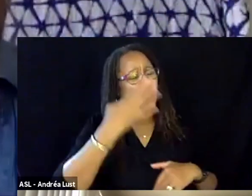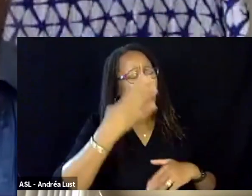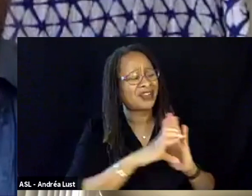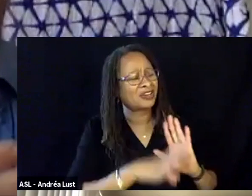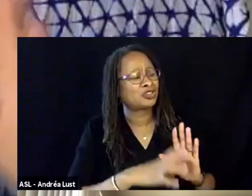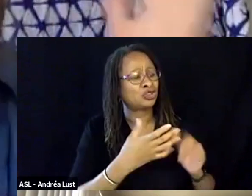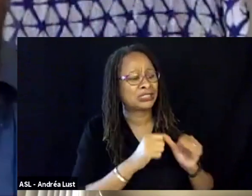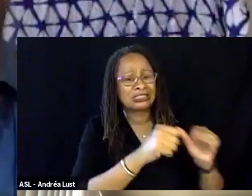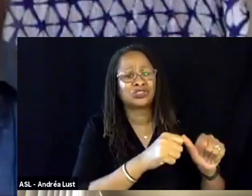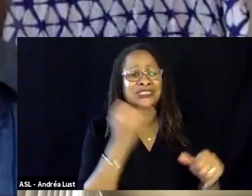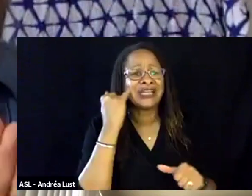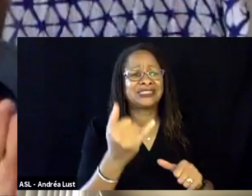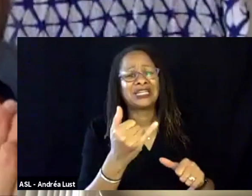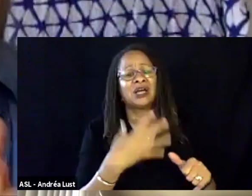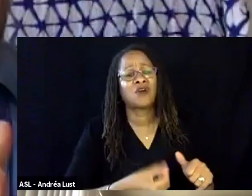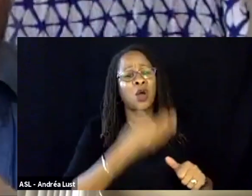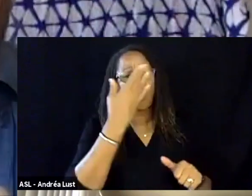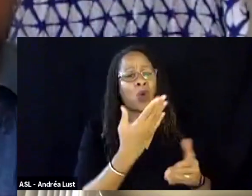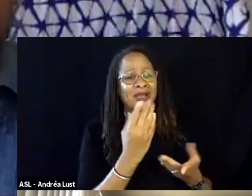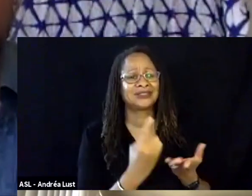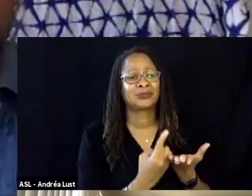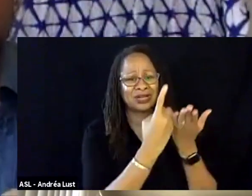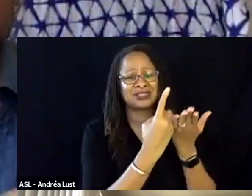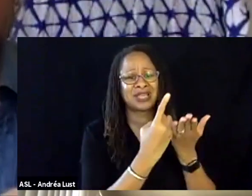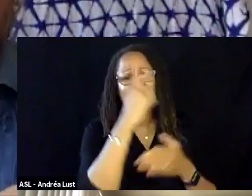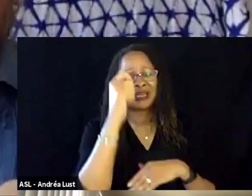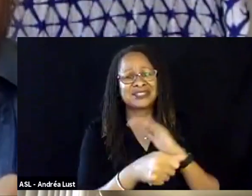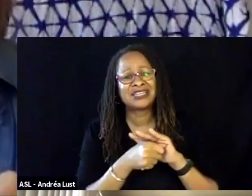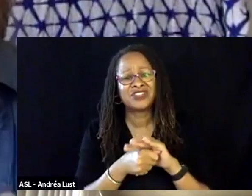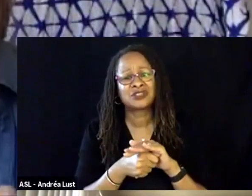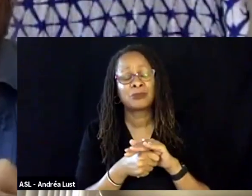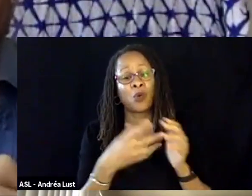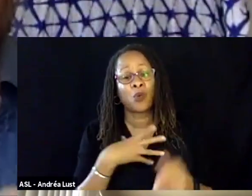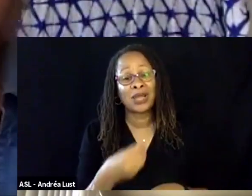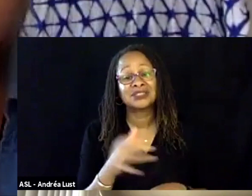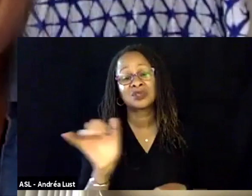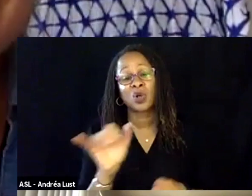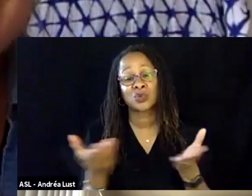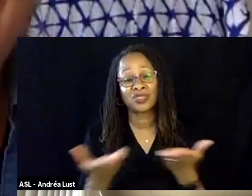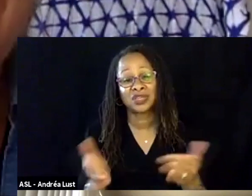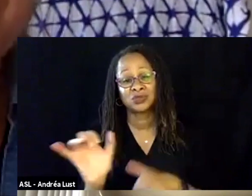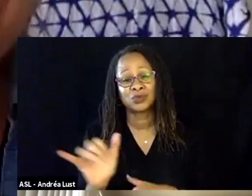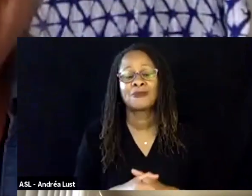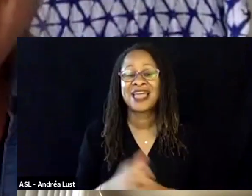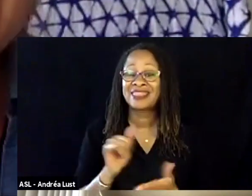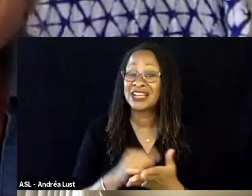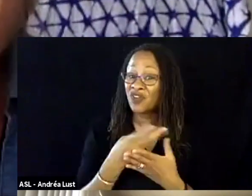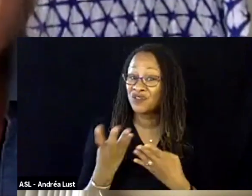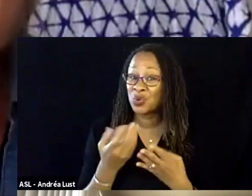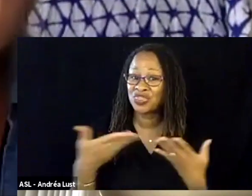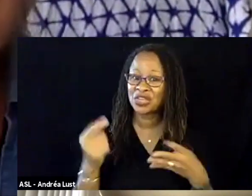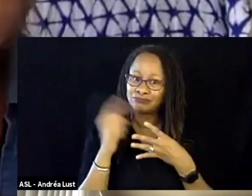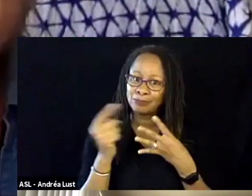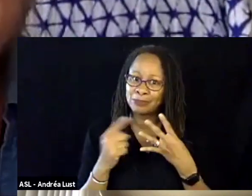white supremacy in this culture that we live in? Because invisible whiteness is also a big thing. So those are just a couple things. And so